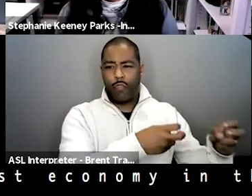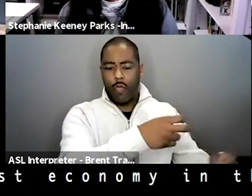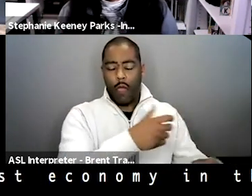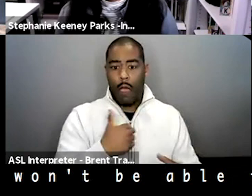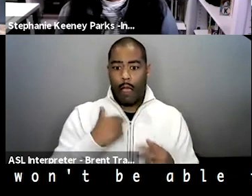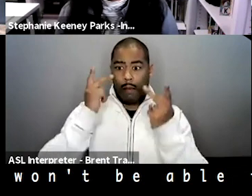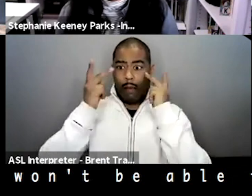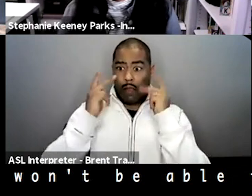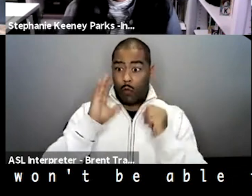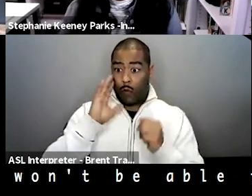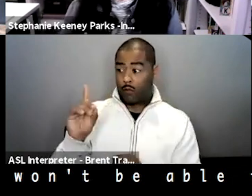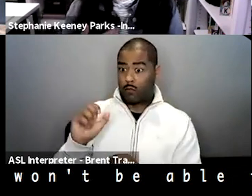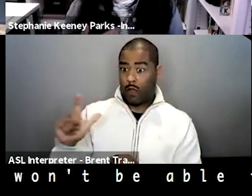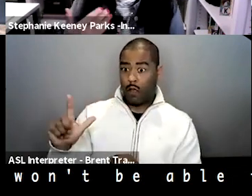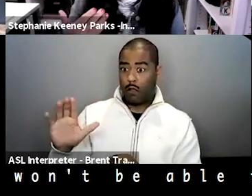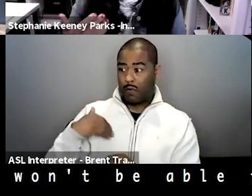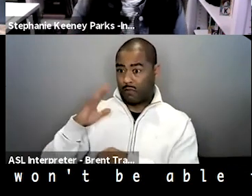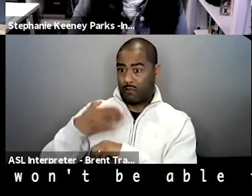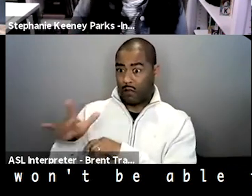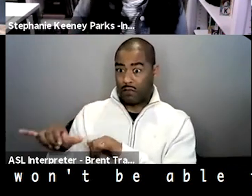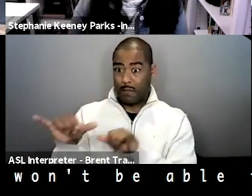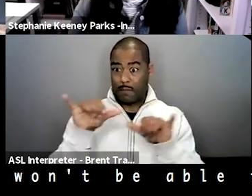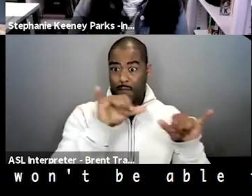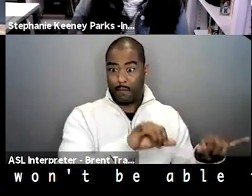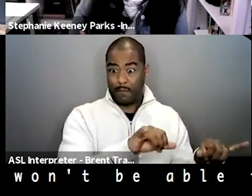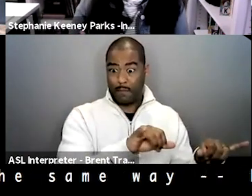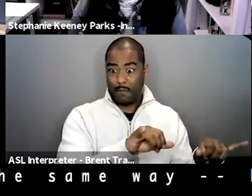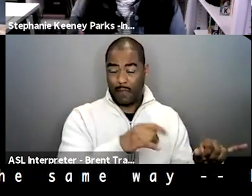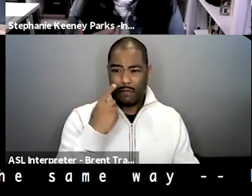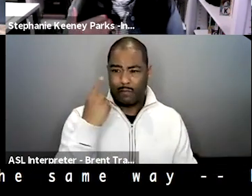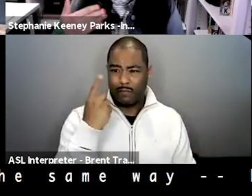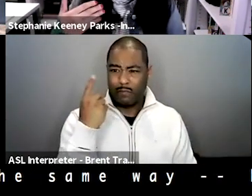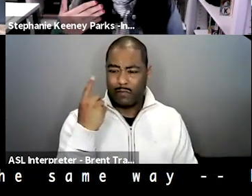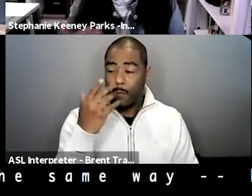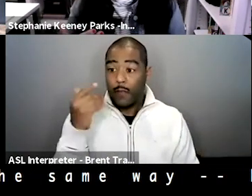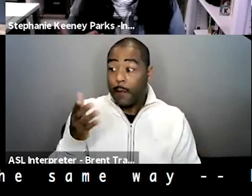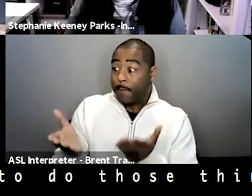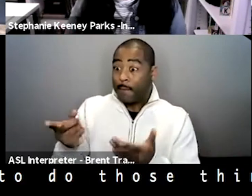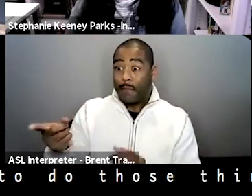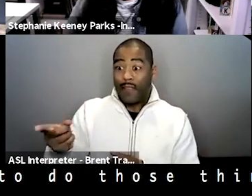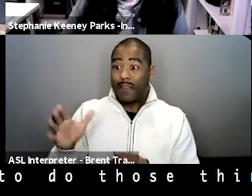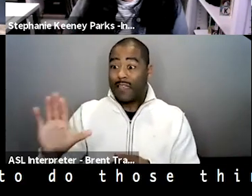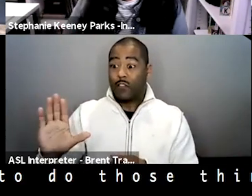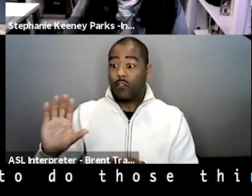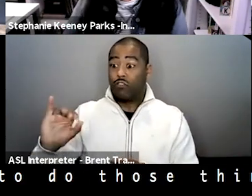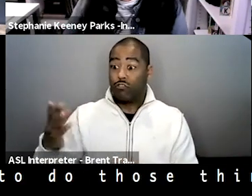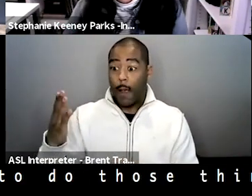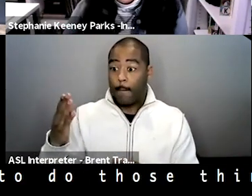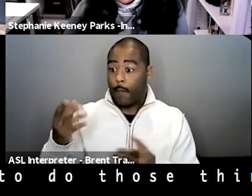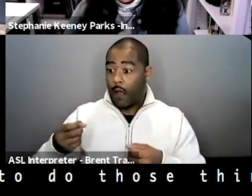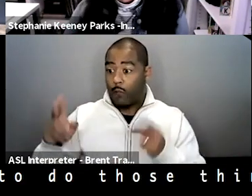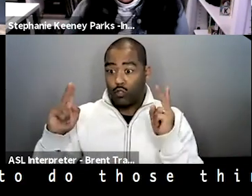our capitalist economy in the same way. He's not going to be able to have a job in the same way that other people are, right? And he won't be able to do those